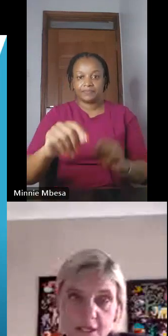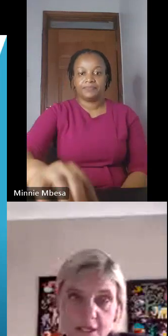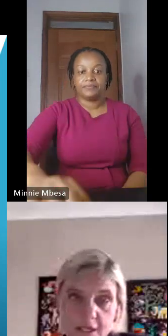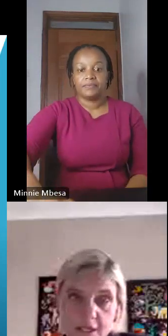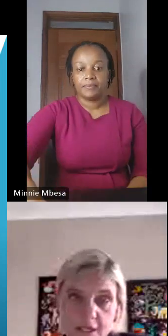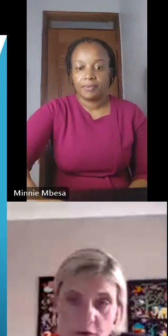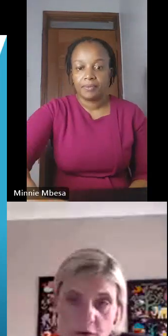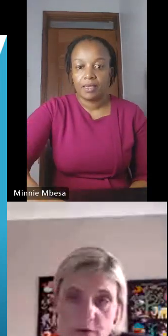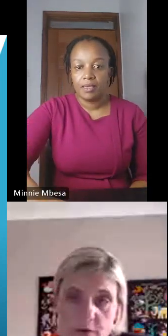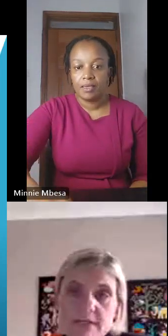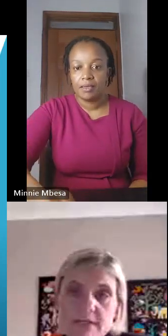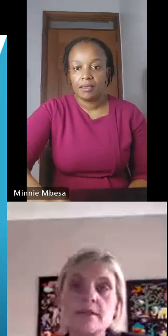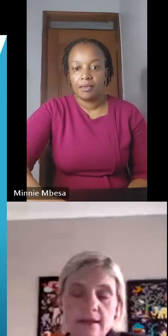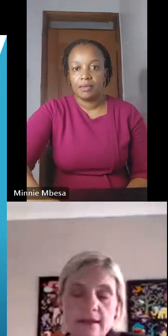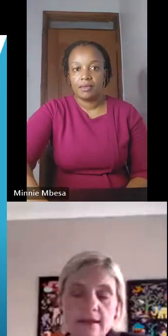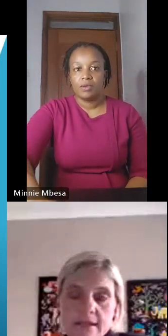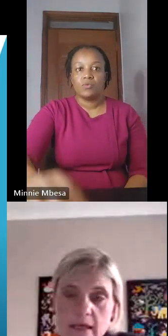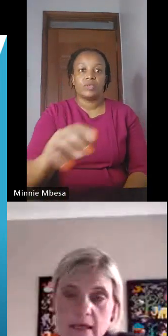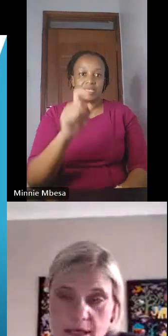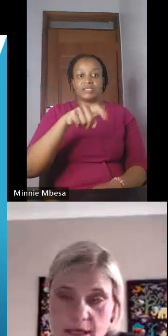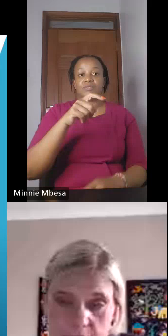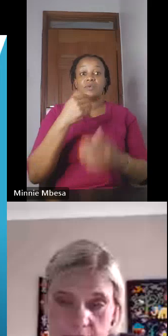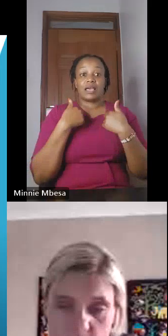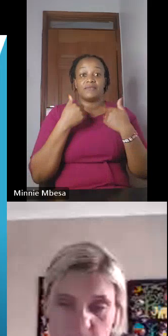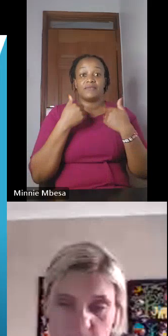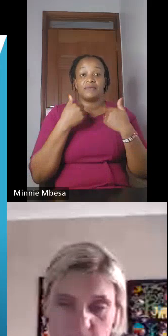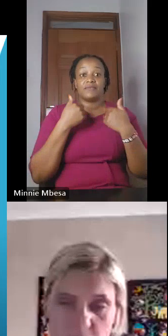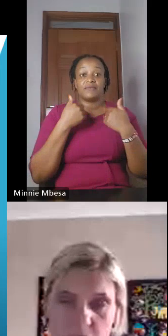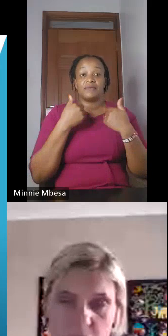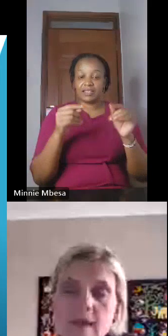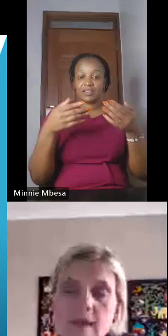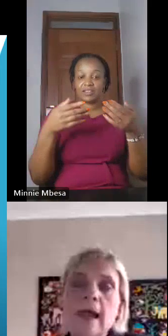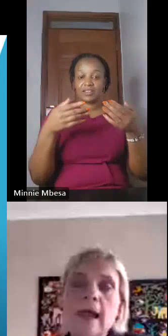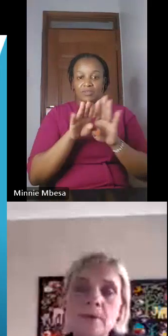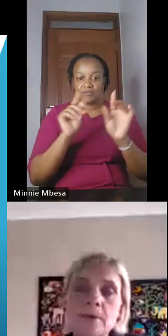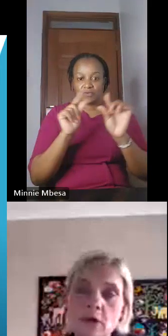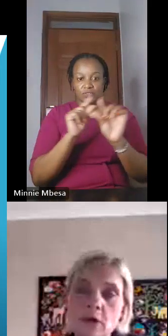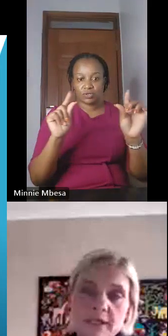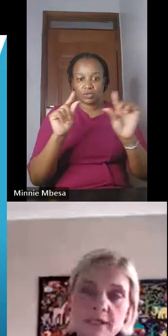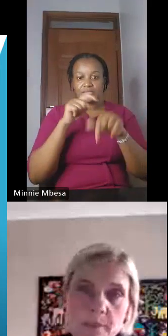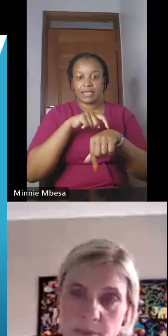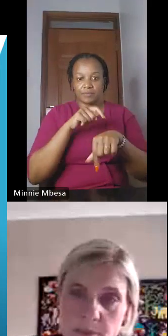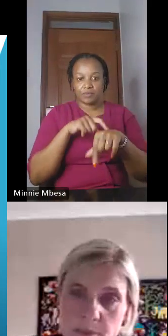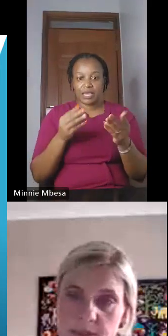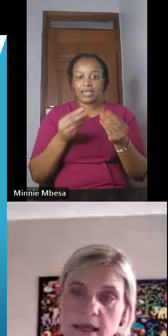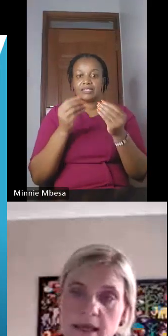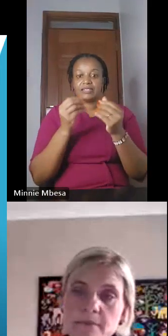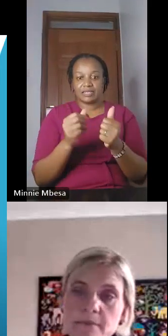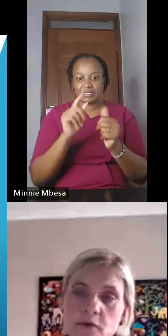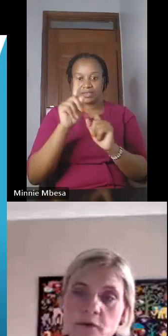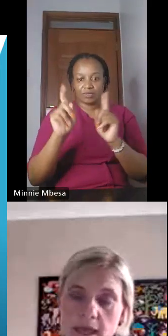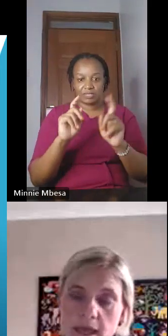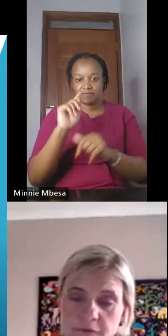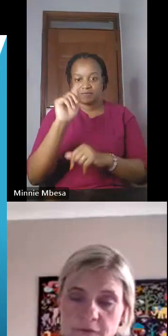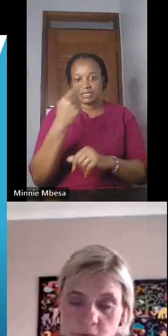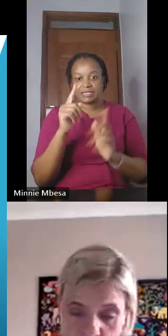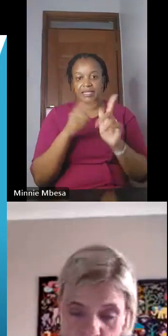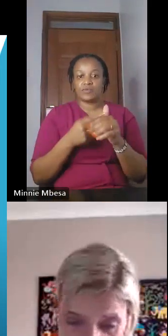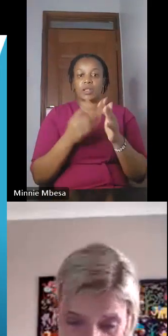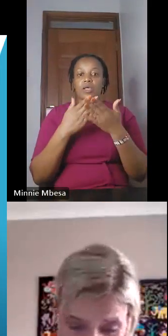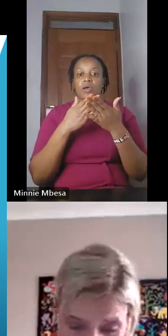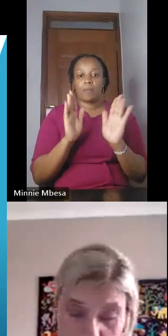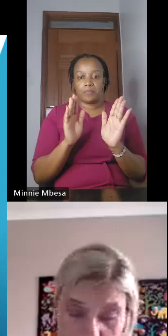chat closed for a moment still. Let's address these questions first, and then we'll open it up in a moment for a